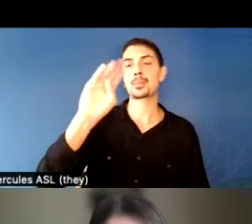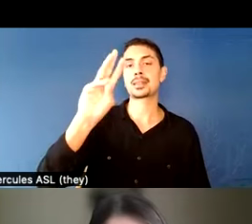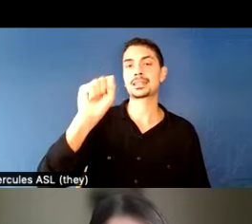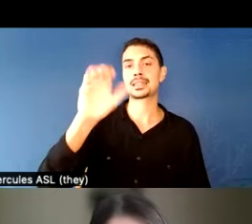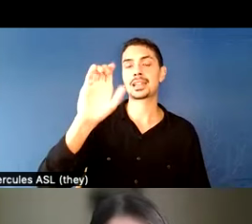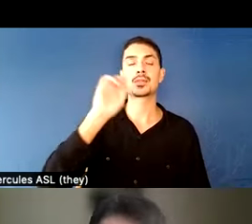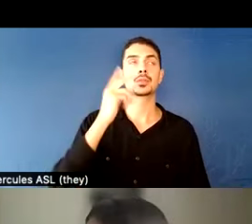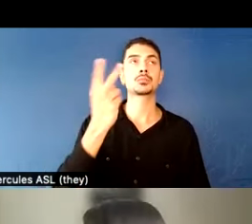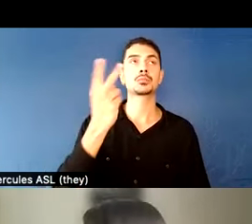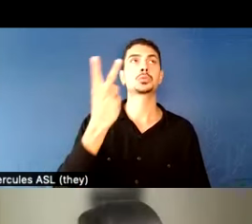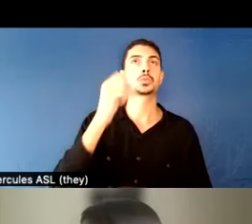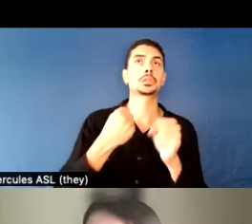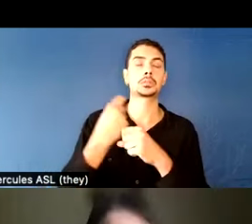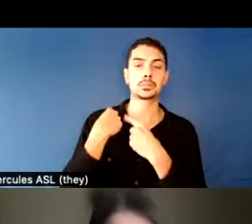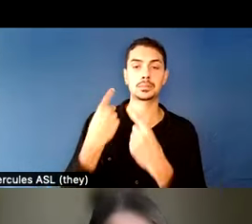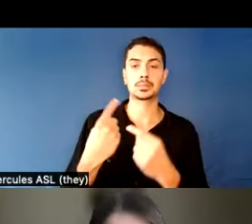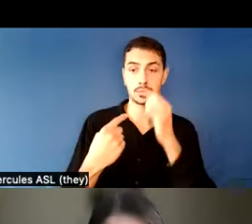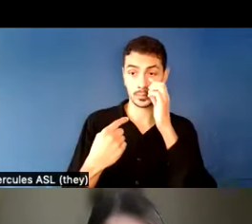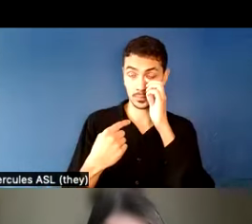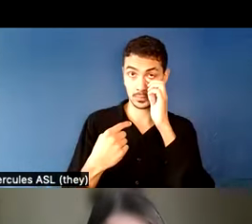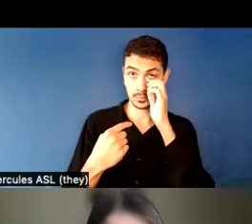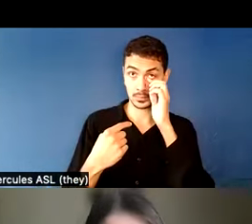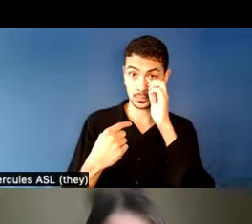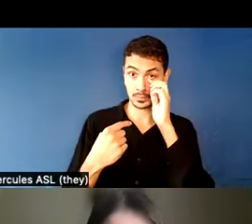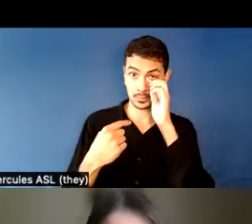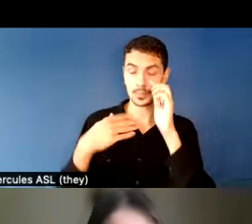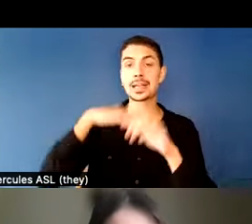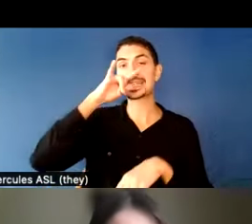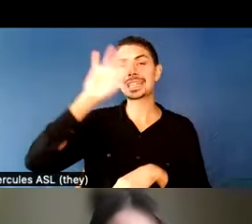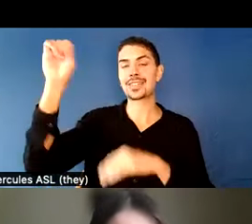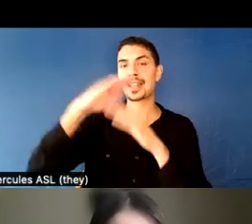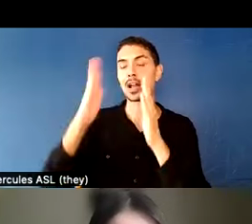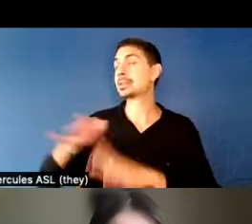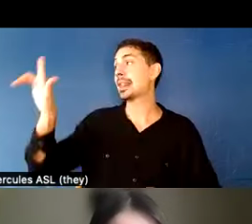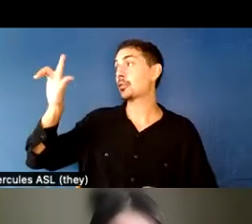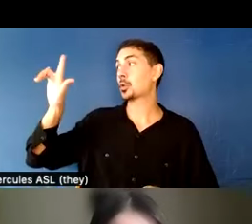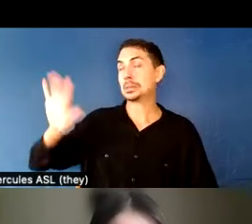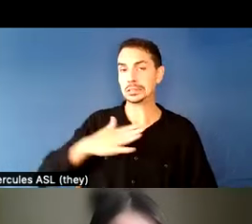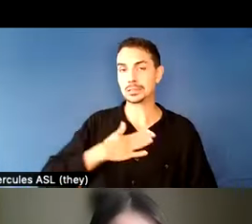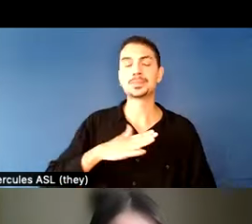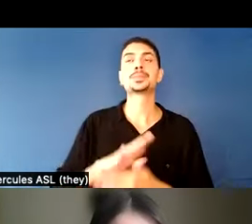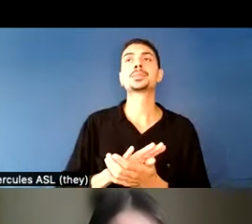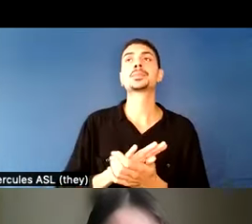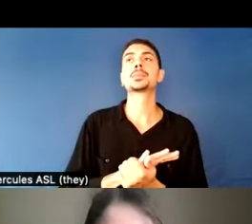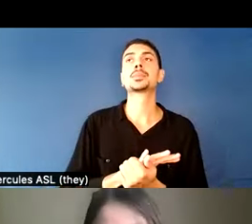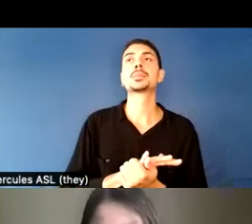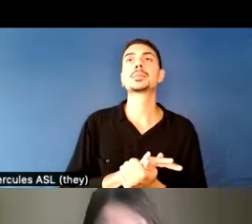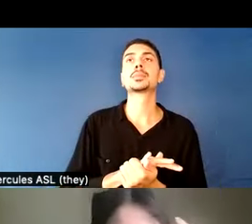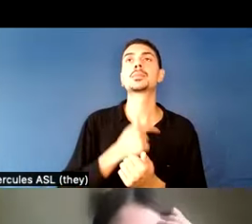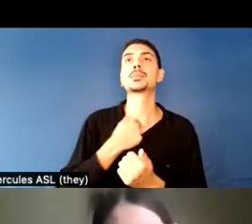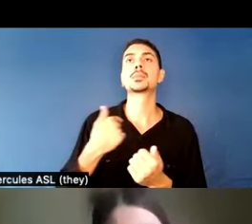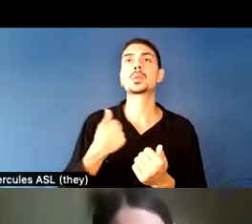which seems like, I love you, I did, sorry, my child is leaving the house. I've been with MIWSAC for about 2